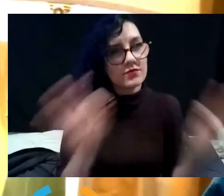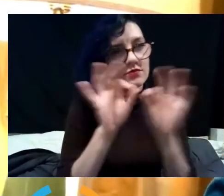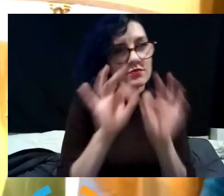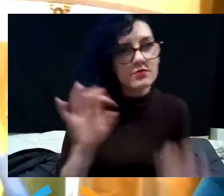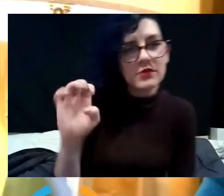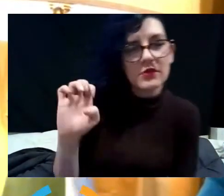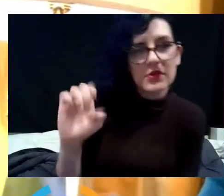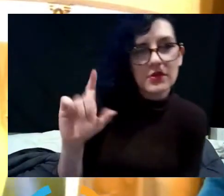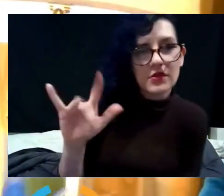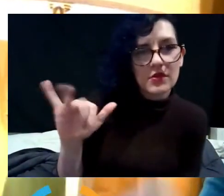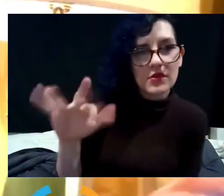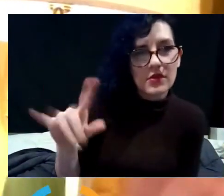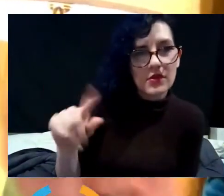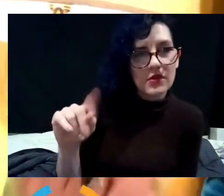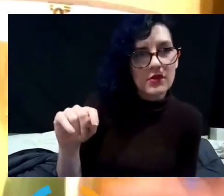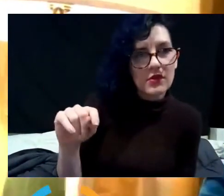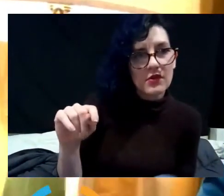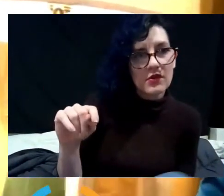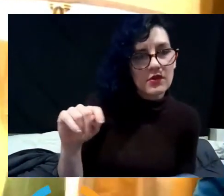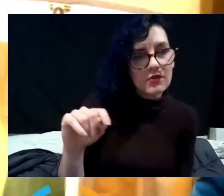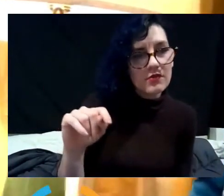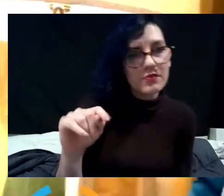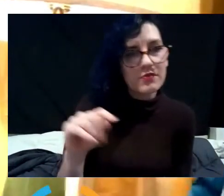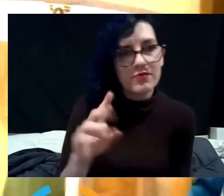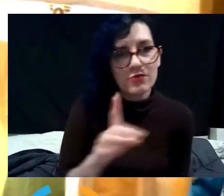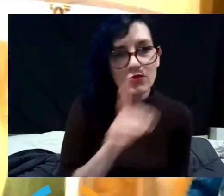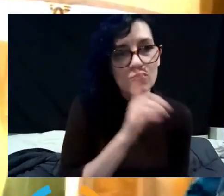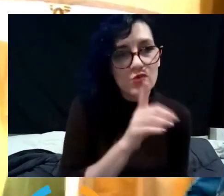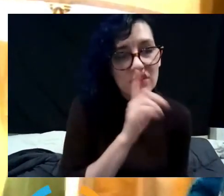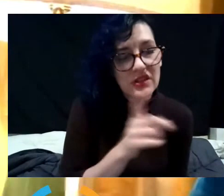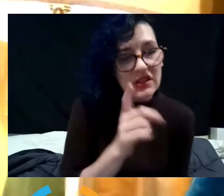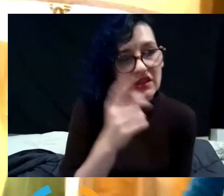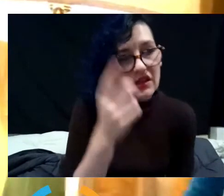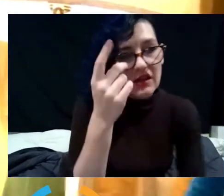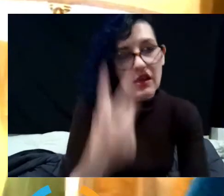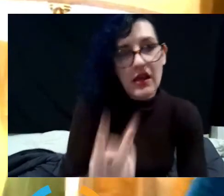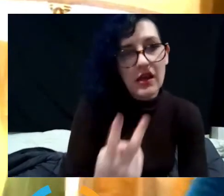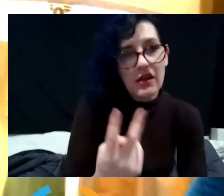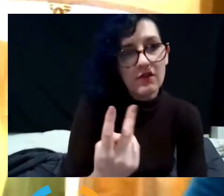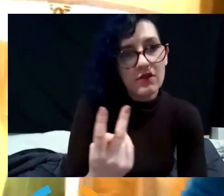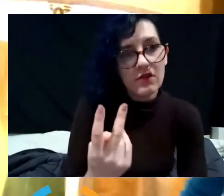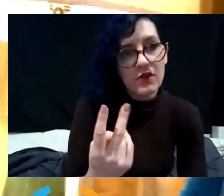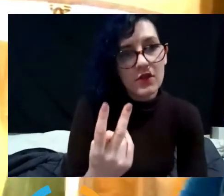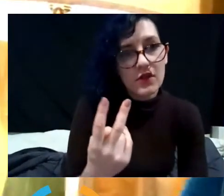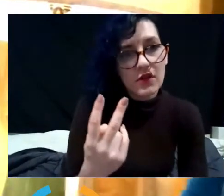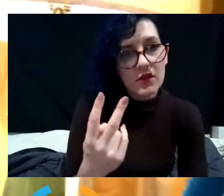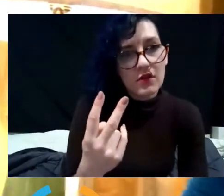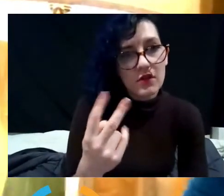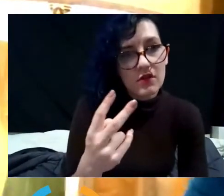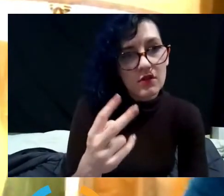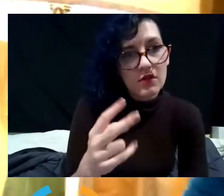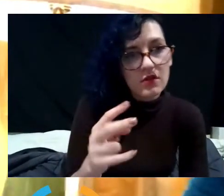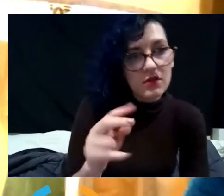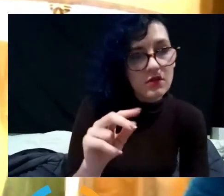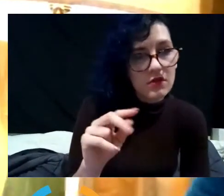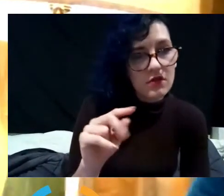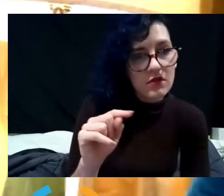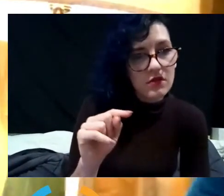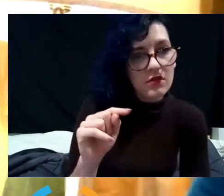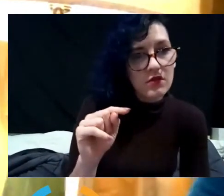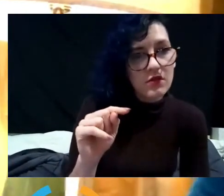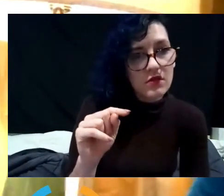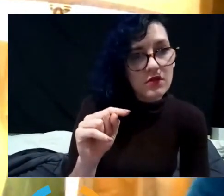state money. Basically, half the state, or excuse me, half the forest